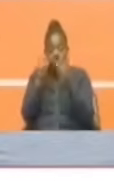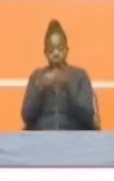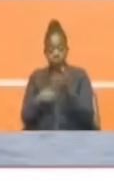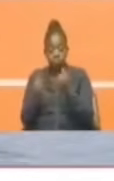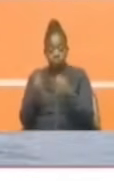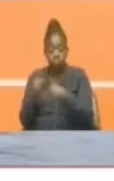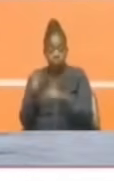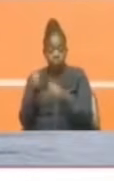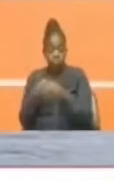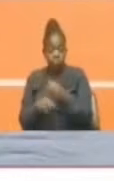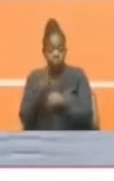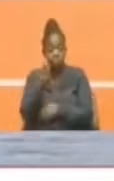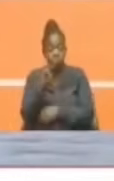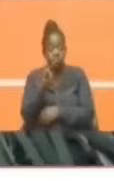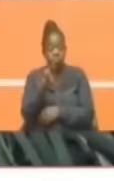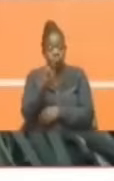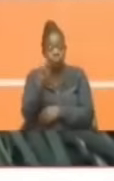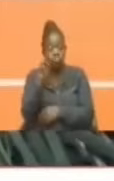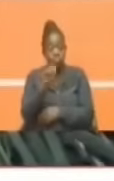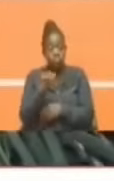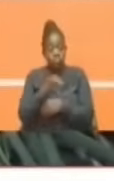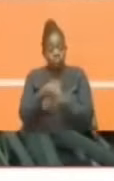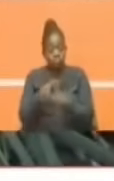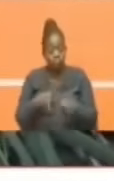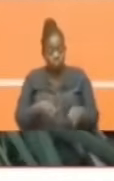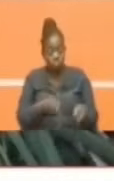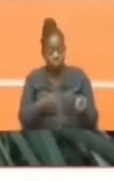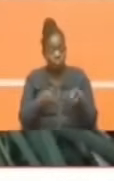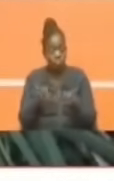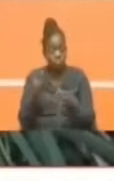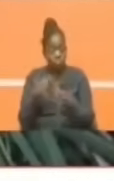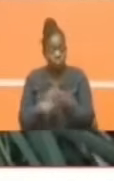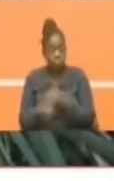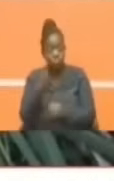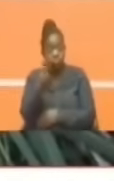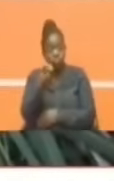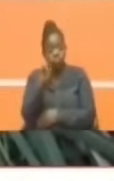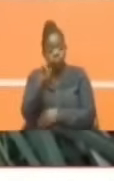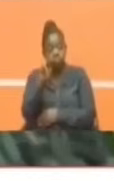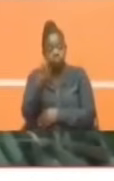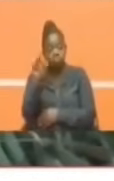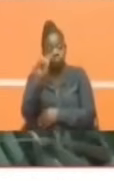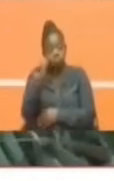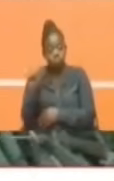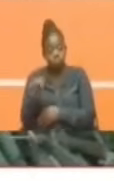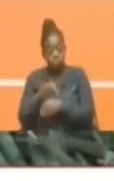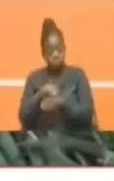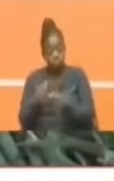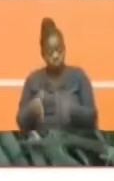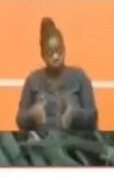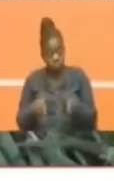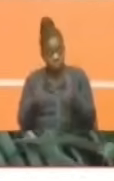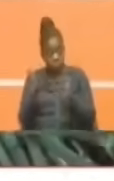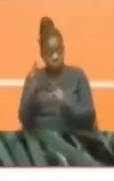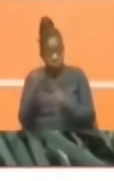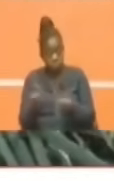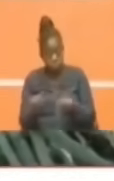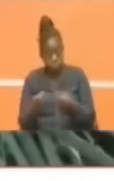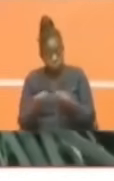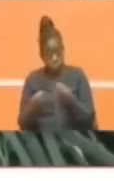ekyekoze bakiyita Mukasa kutema kkubo. Bagamba nti Mukasa agenda kutema kyabantu